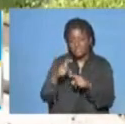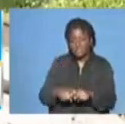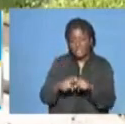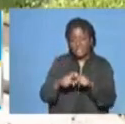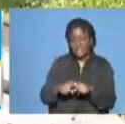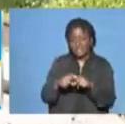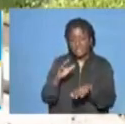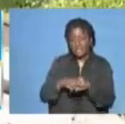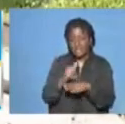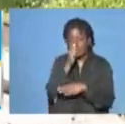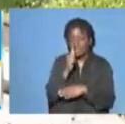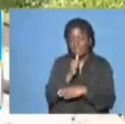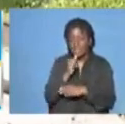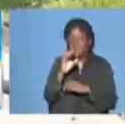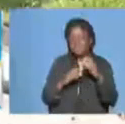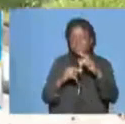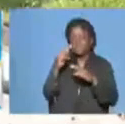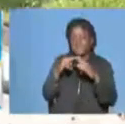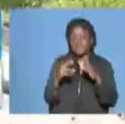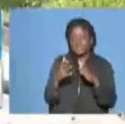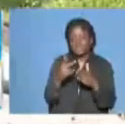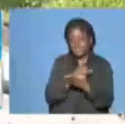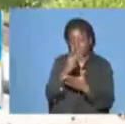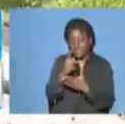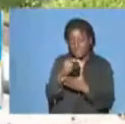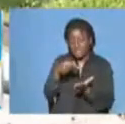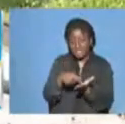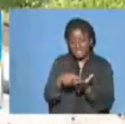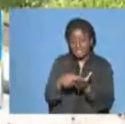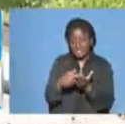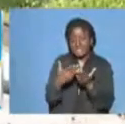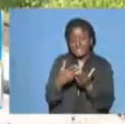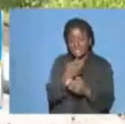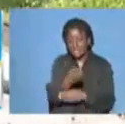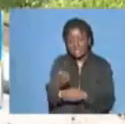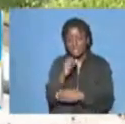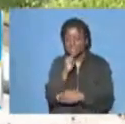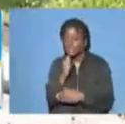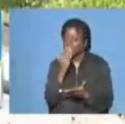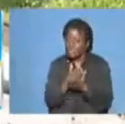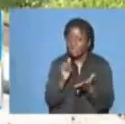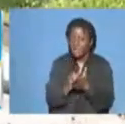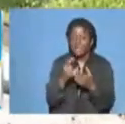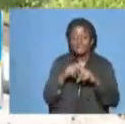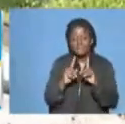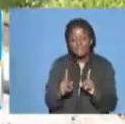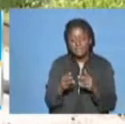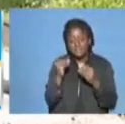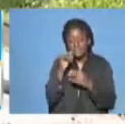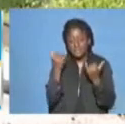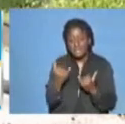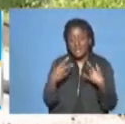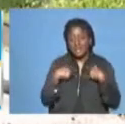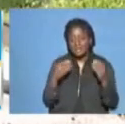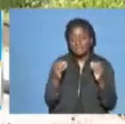of this heavy-duty equipment won't stop that, but what it will mean is that the ministry will now have more in its arsenal